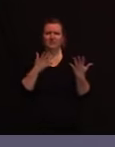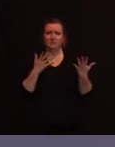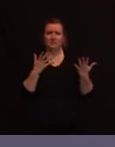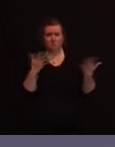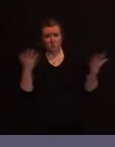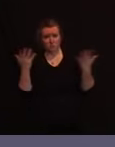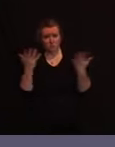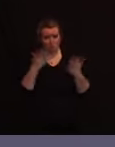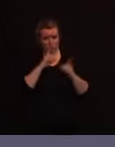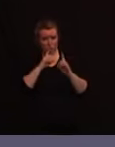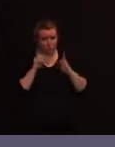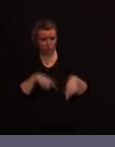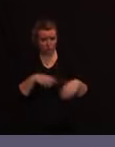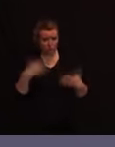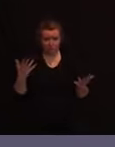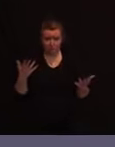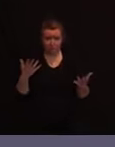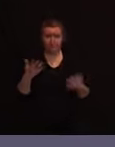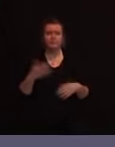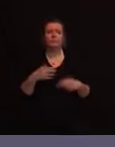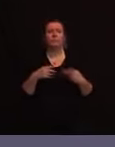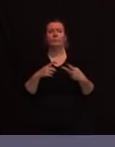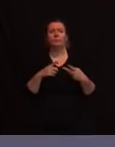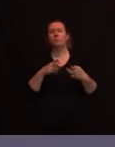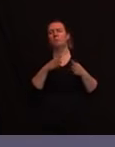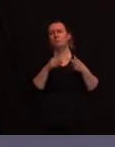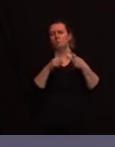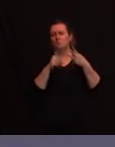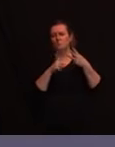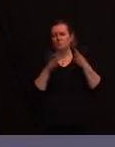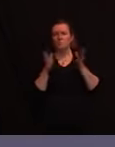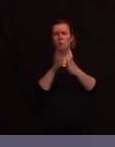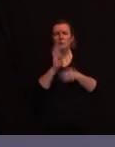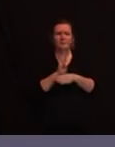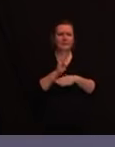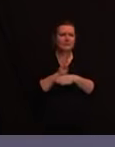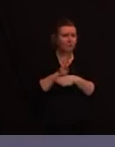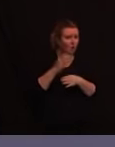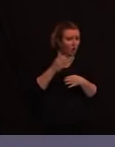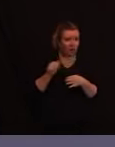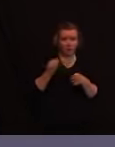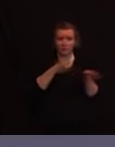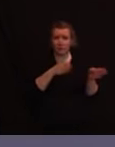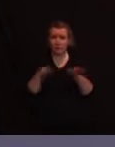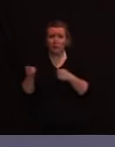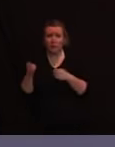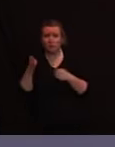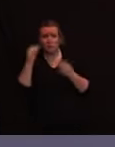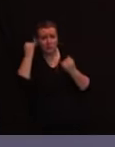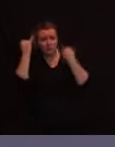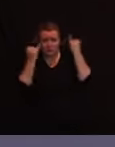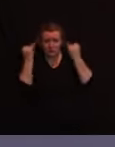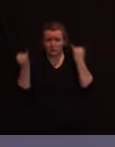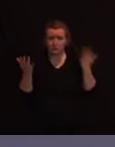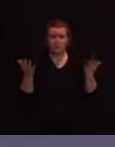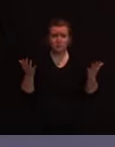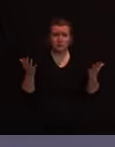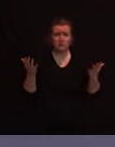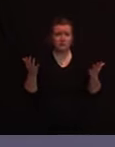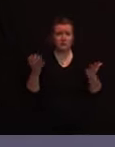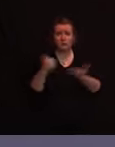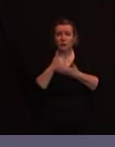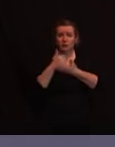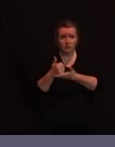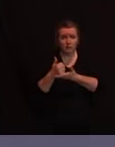On the small business front, any other plans in place or considerations in terms of helping, especially